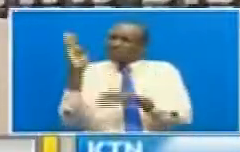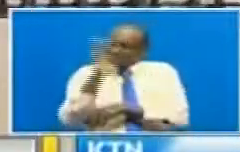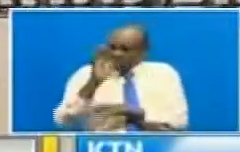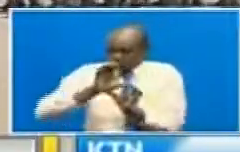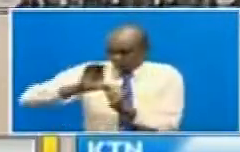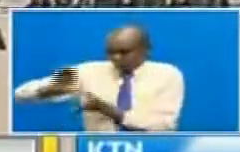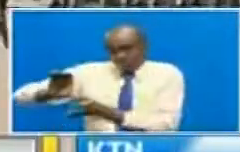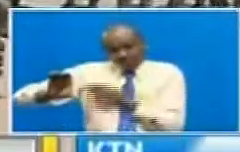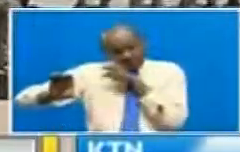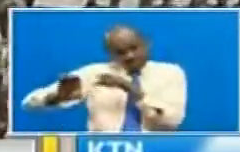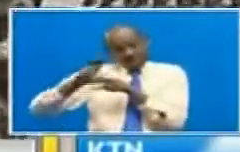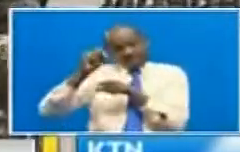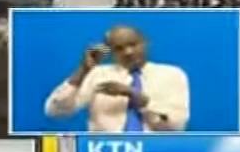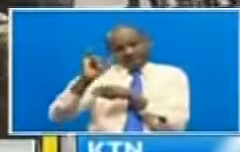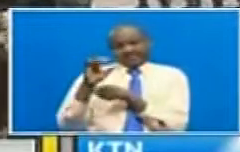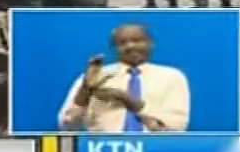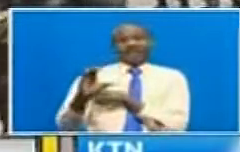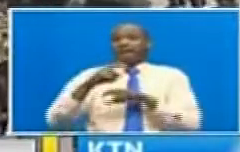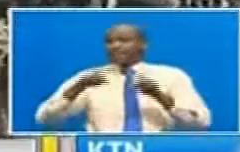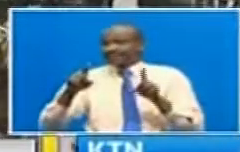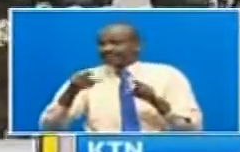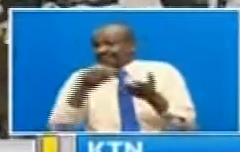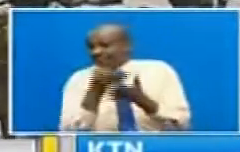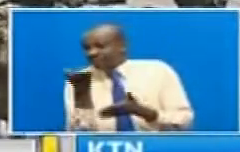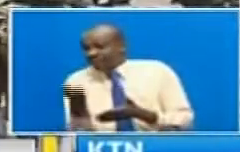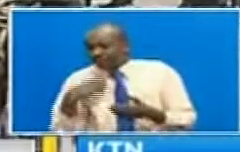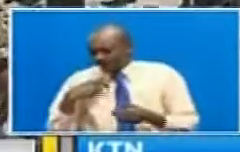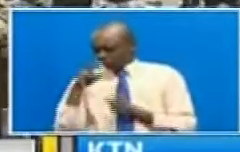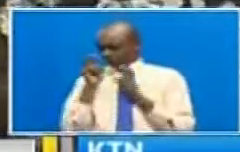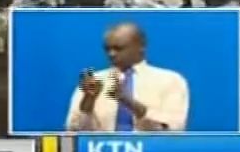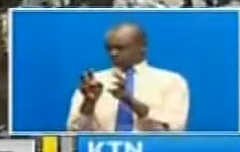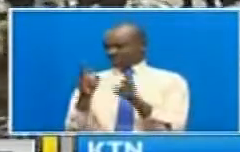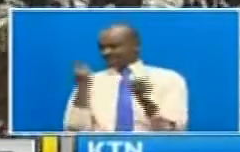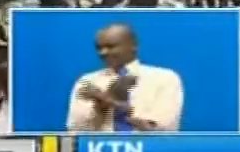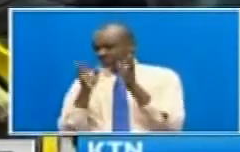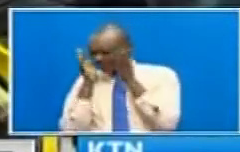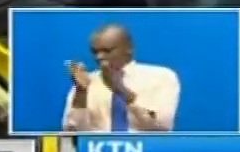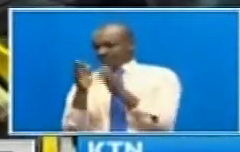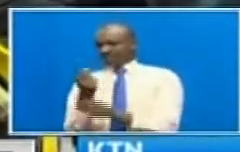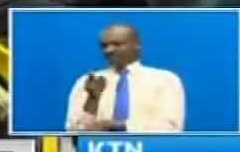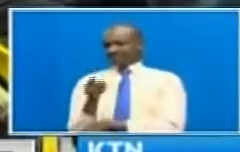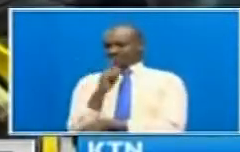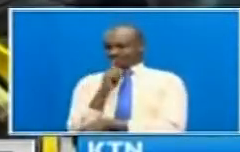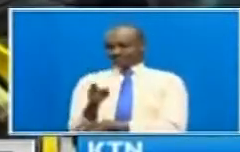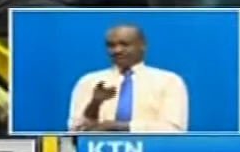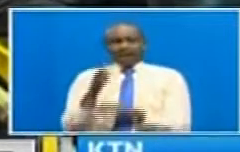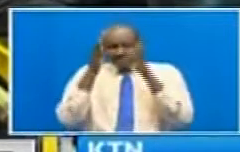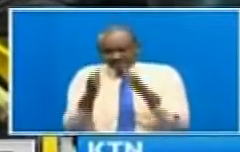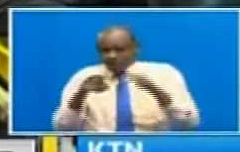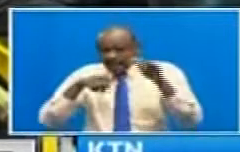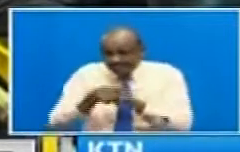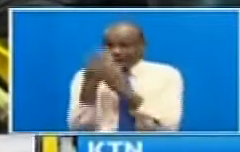set aside for the NYS. But some have been eyeing the money in unscrupulous ways. So somebody got into the